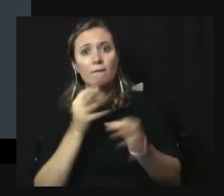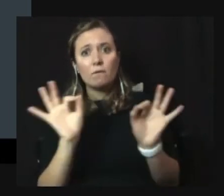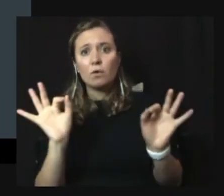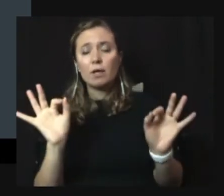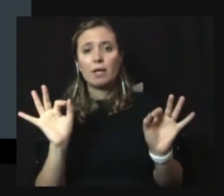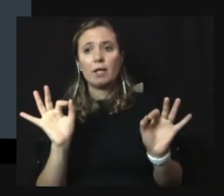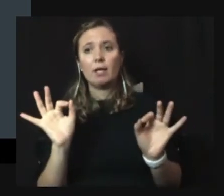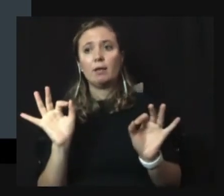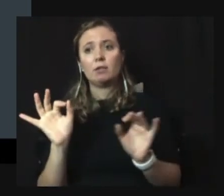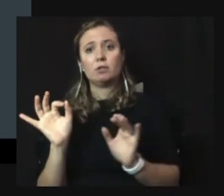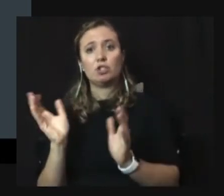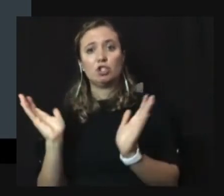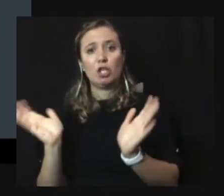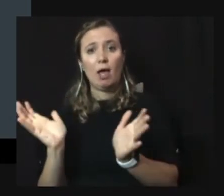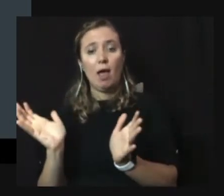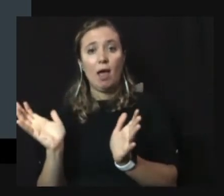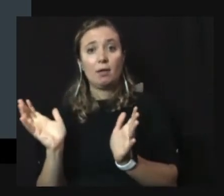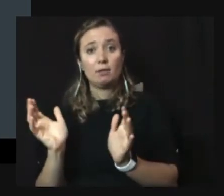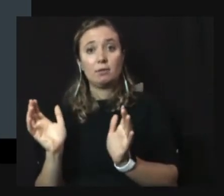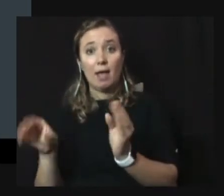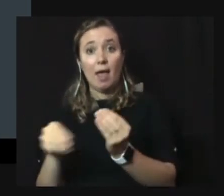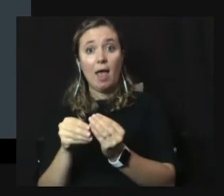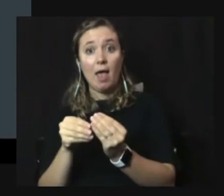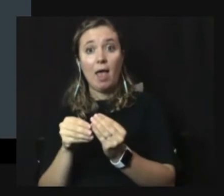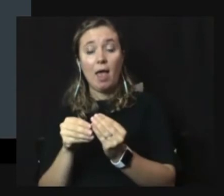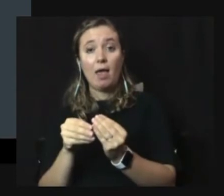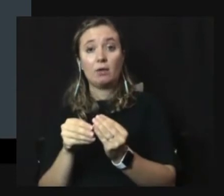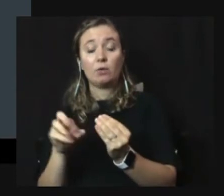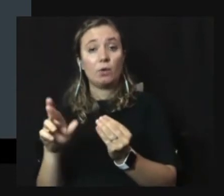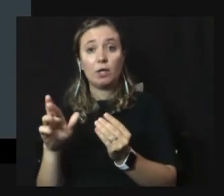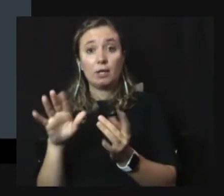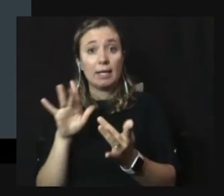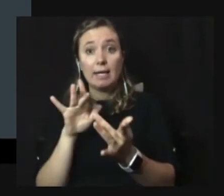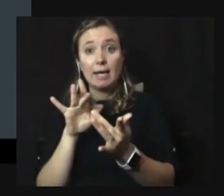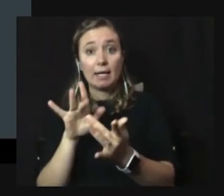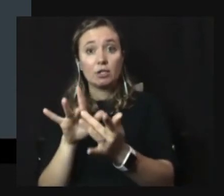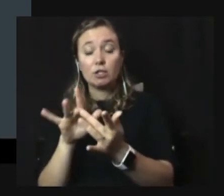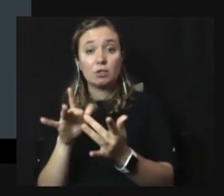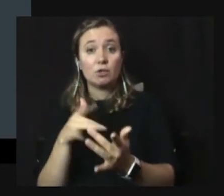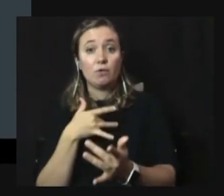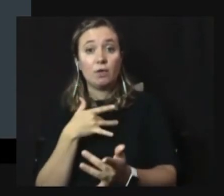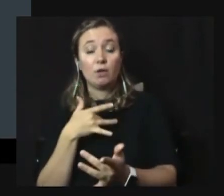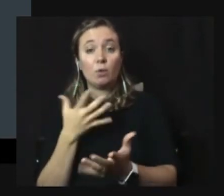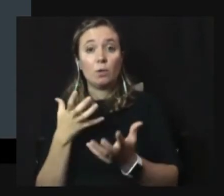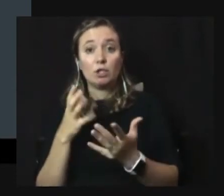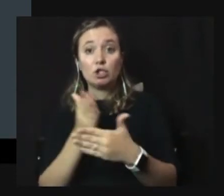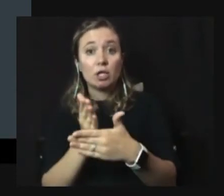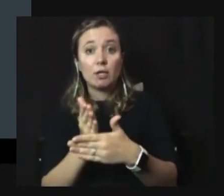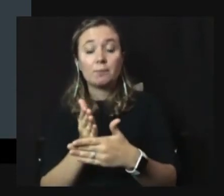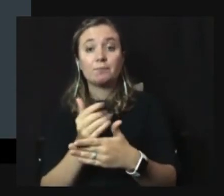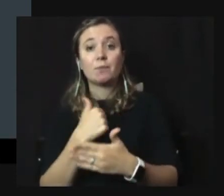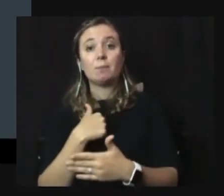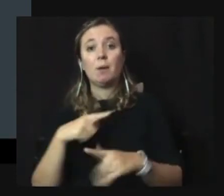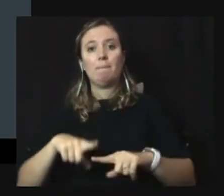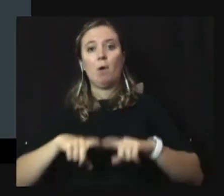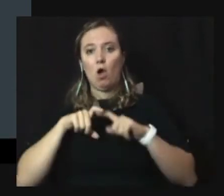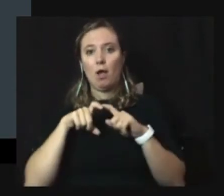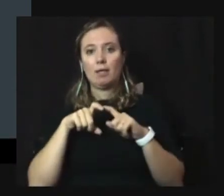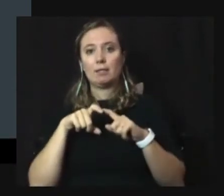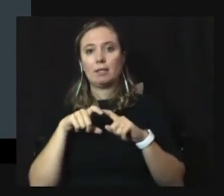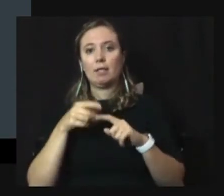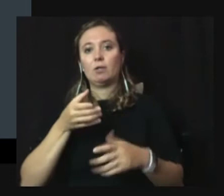the box. You can have any connections that you have, please put there. I'm going to take a quick pause and